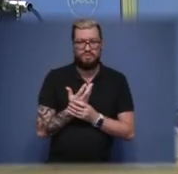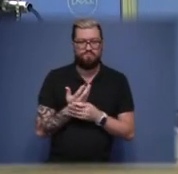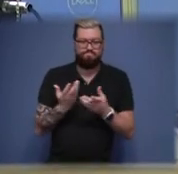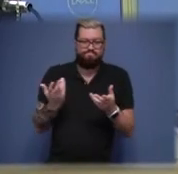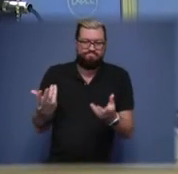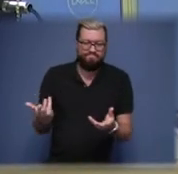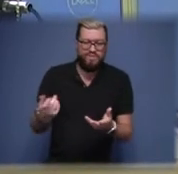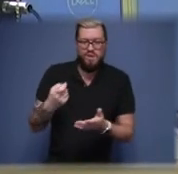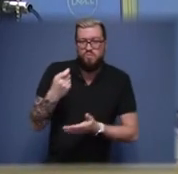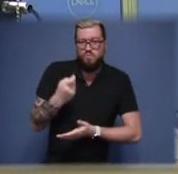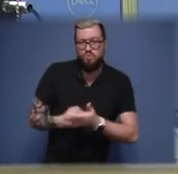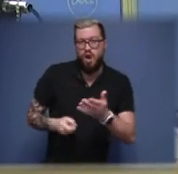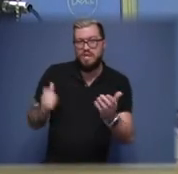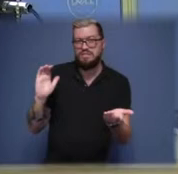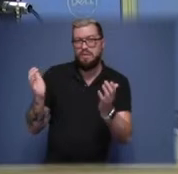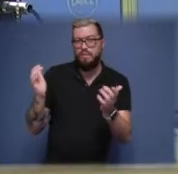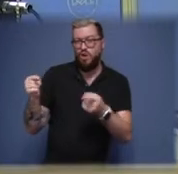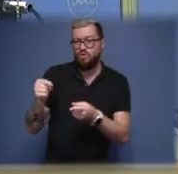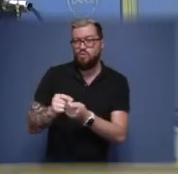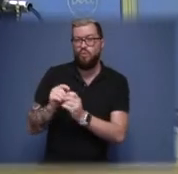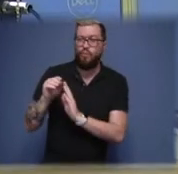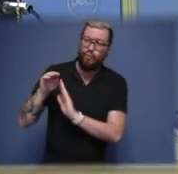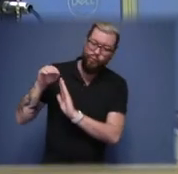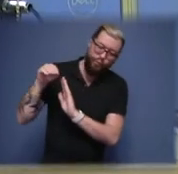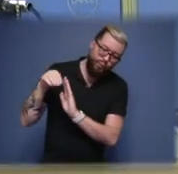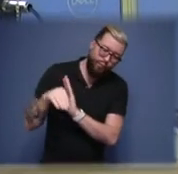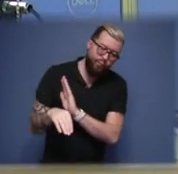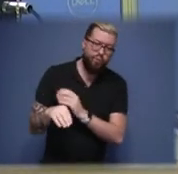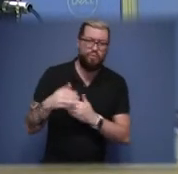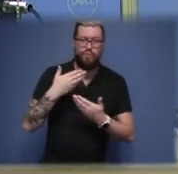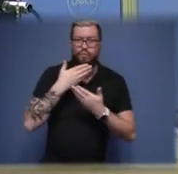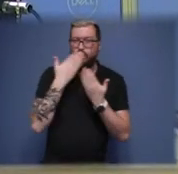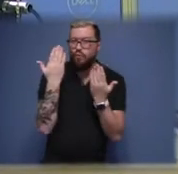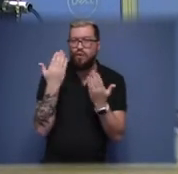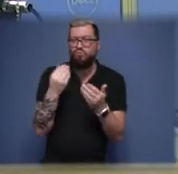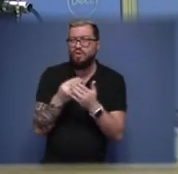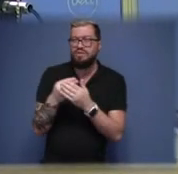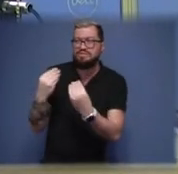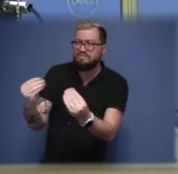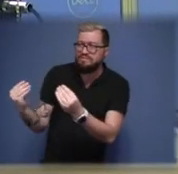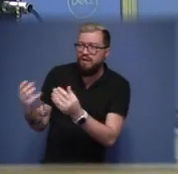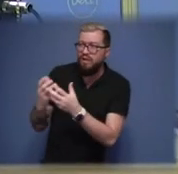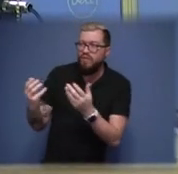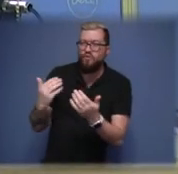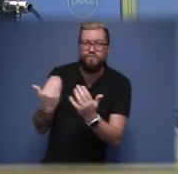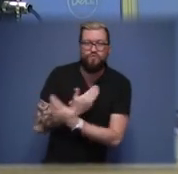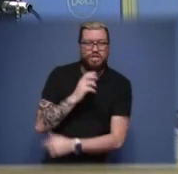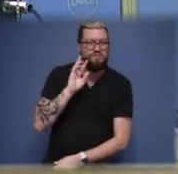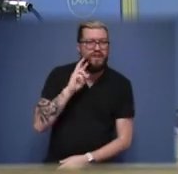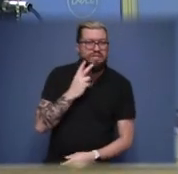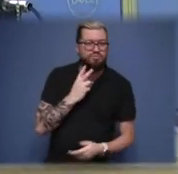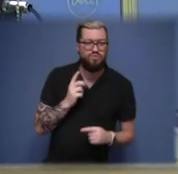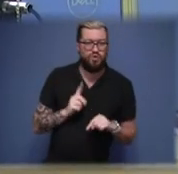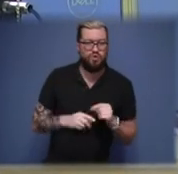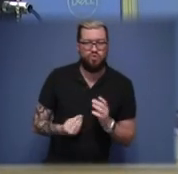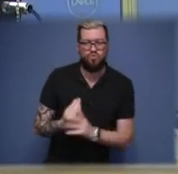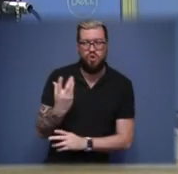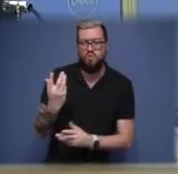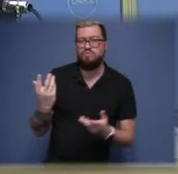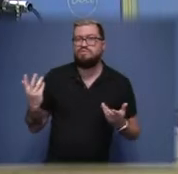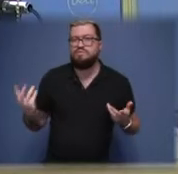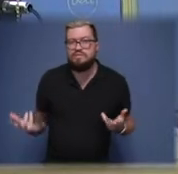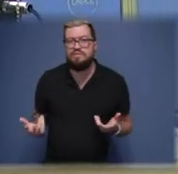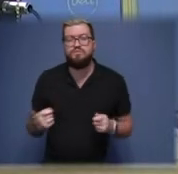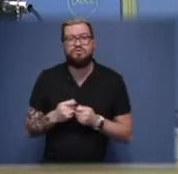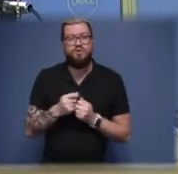the price for it was going down. There wasn't a really market for a lot of those fresh vegetables anymore and what we could grow. And